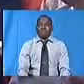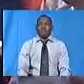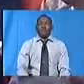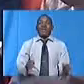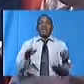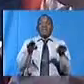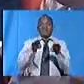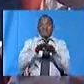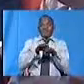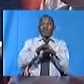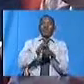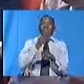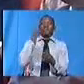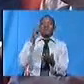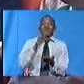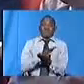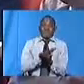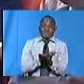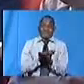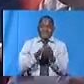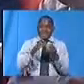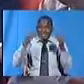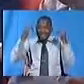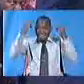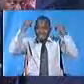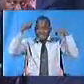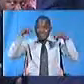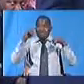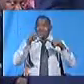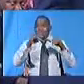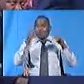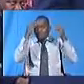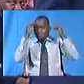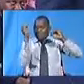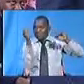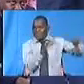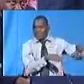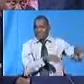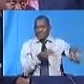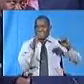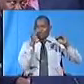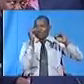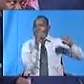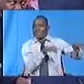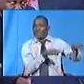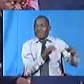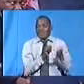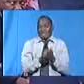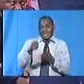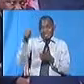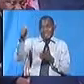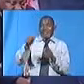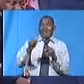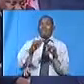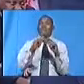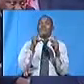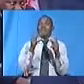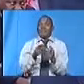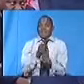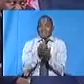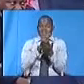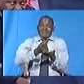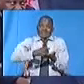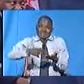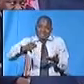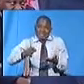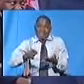even on that pink sheet, your lordships should ignore the fact that their agents signed